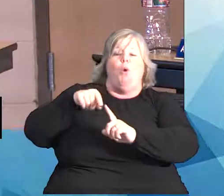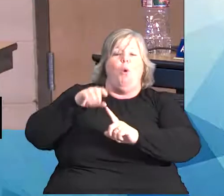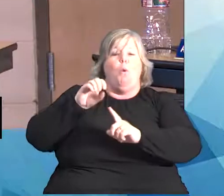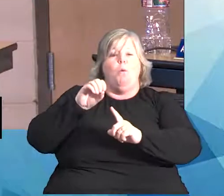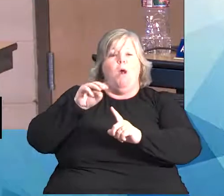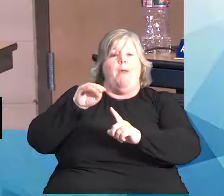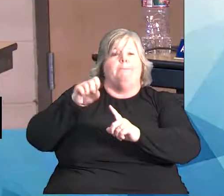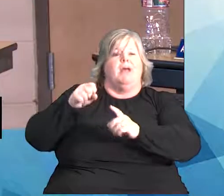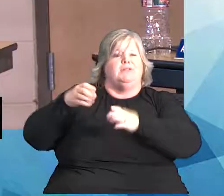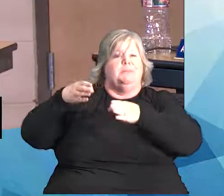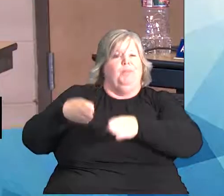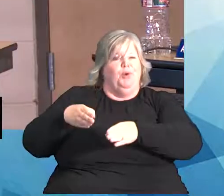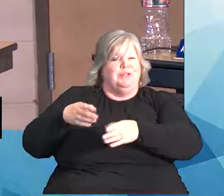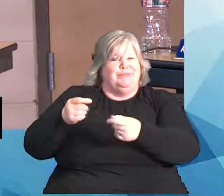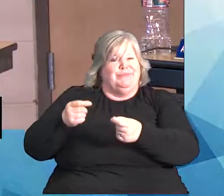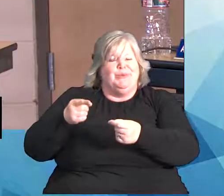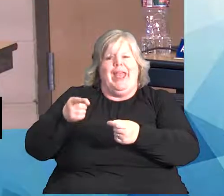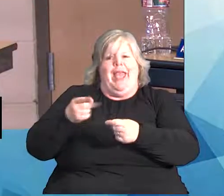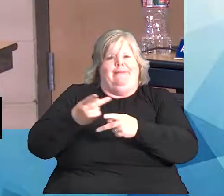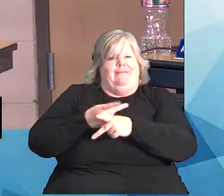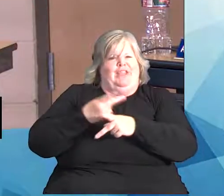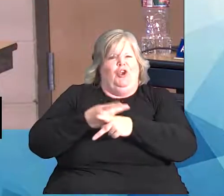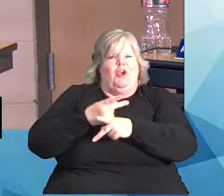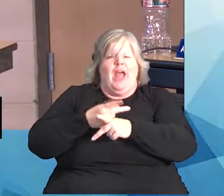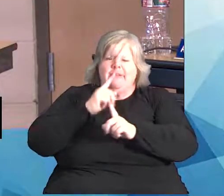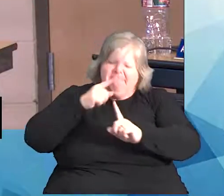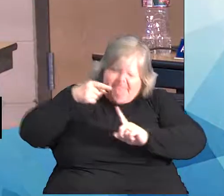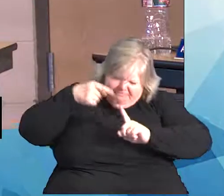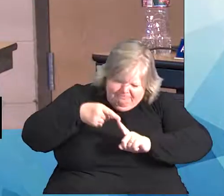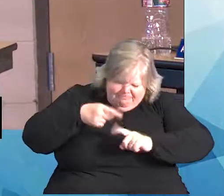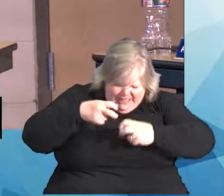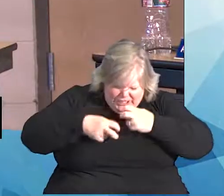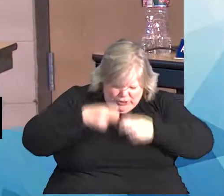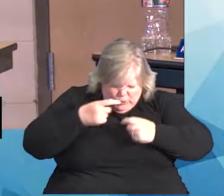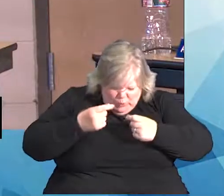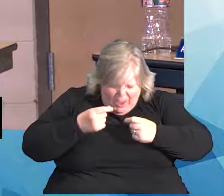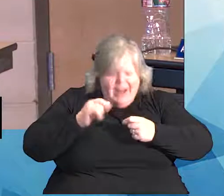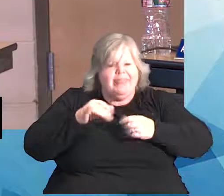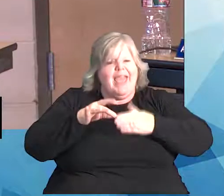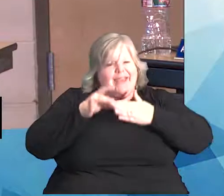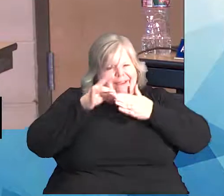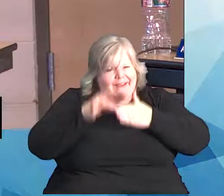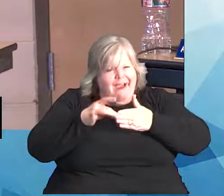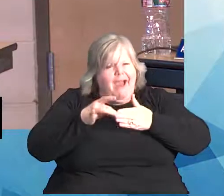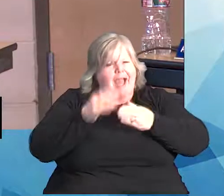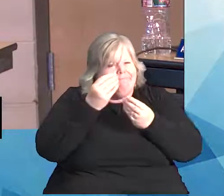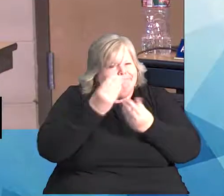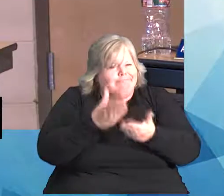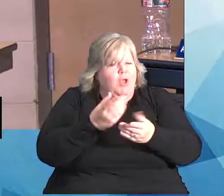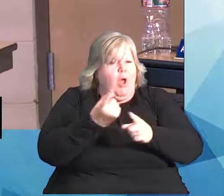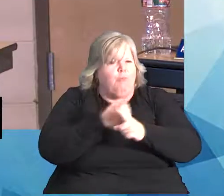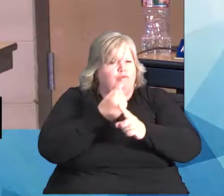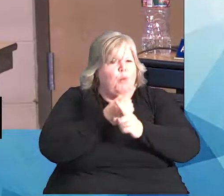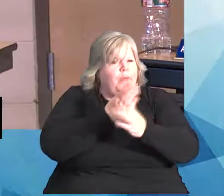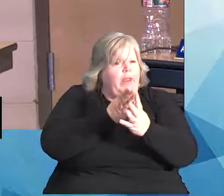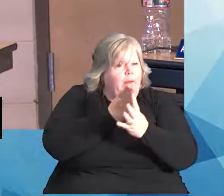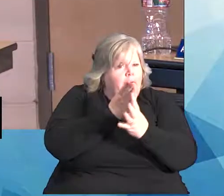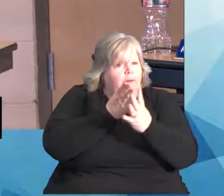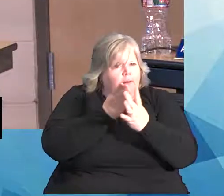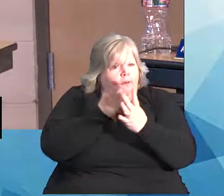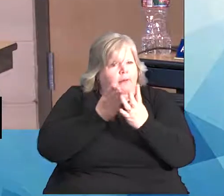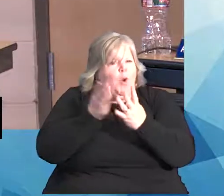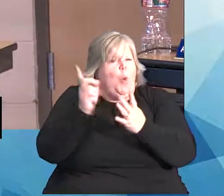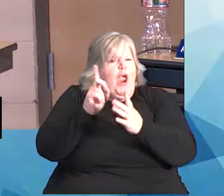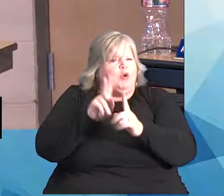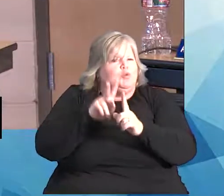kind of figures out what the real issue is and then guides that person to the appropriate avenue for, vindicating their complaint or their